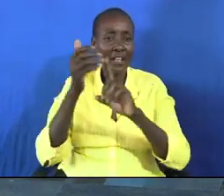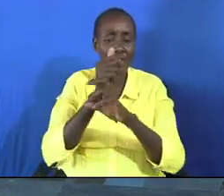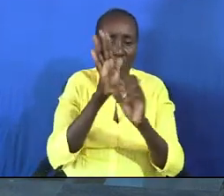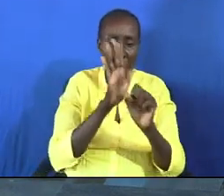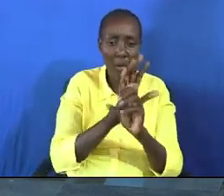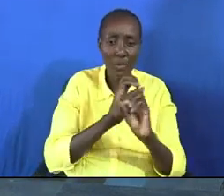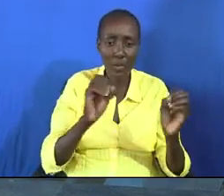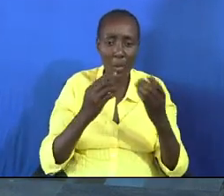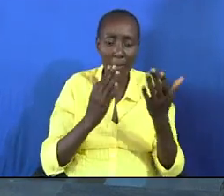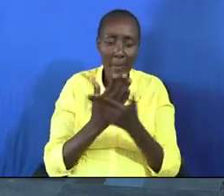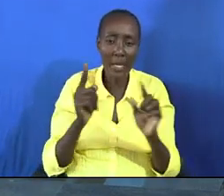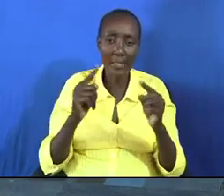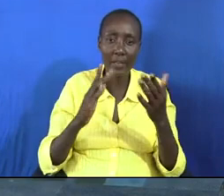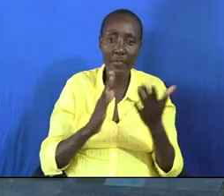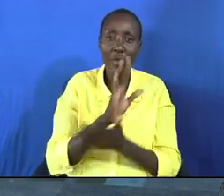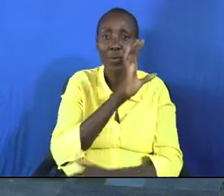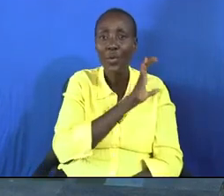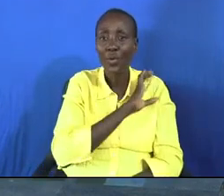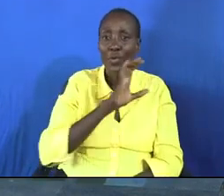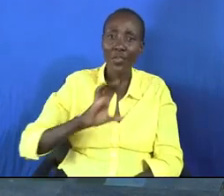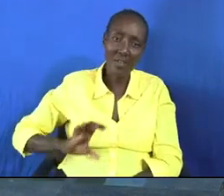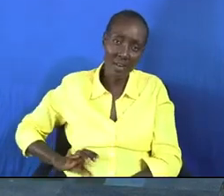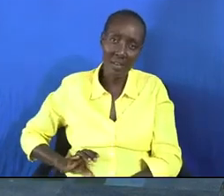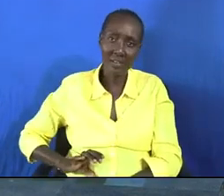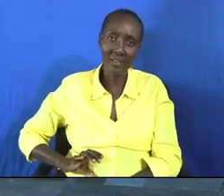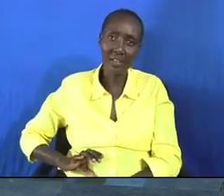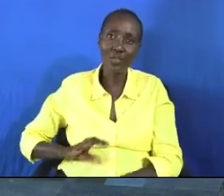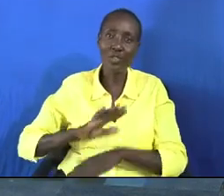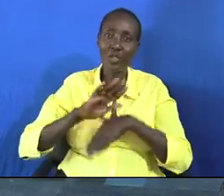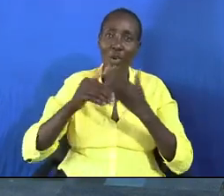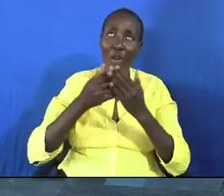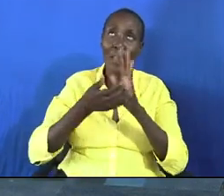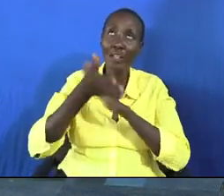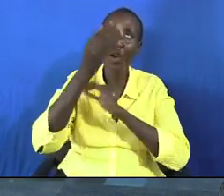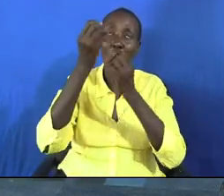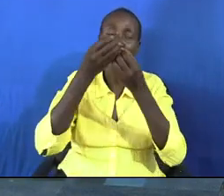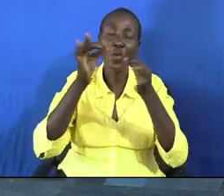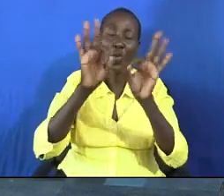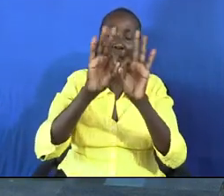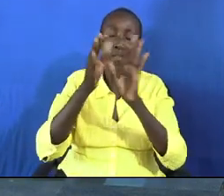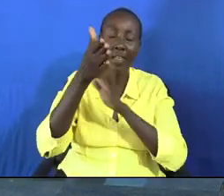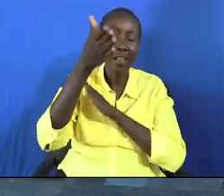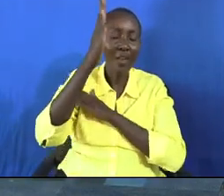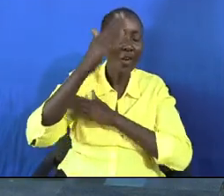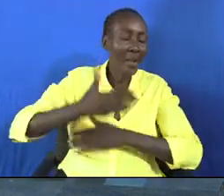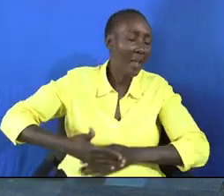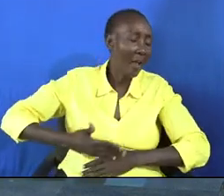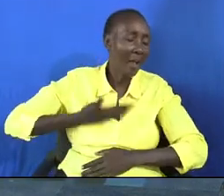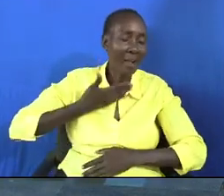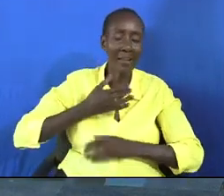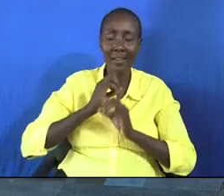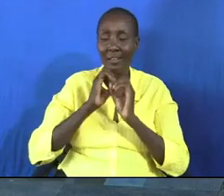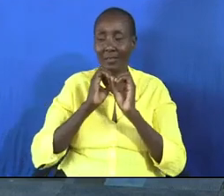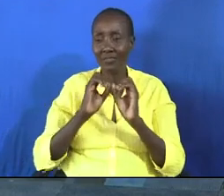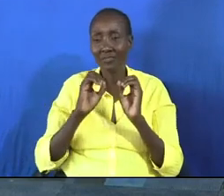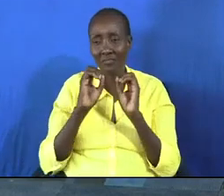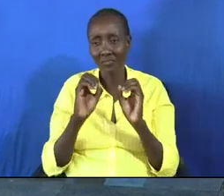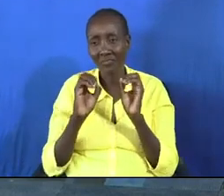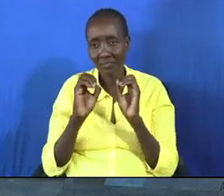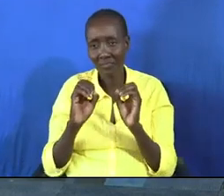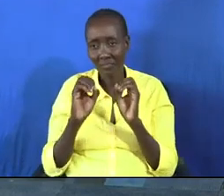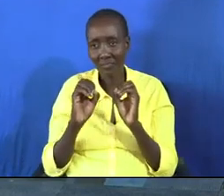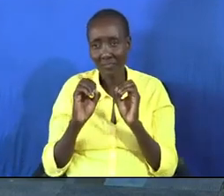because Christ took all God's wrath. God is not angry at you